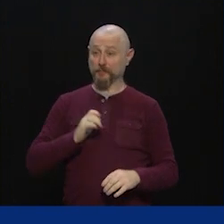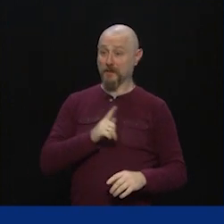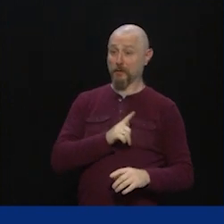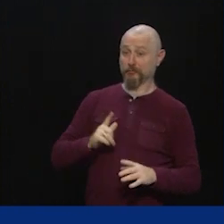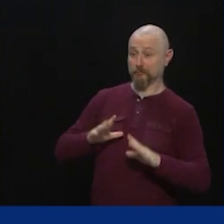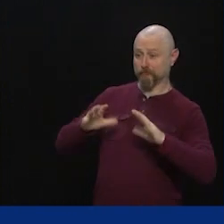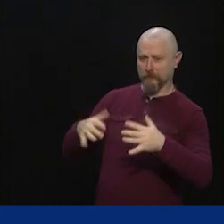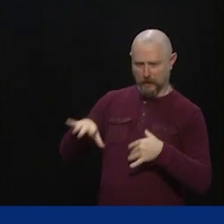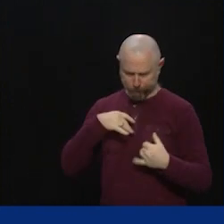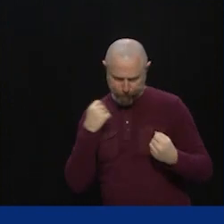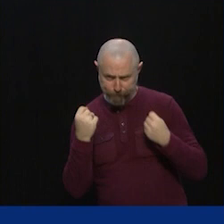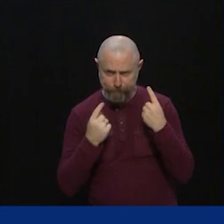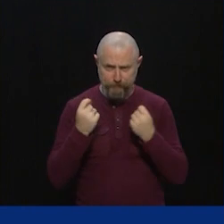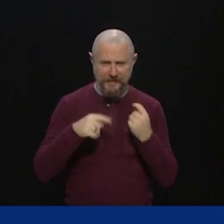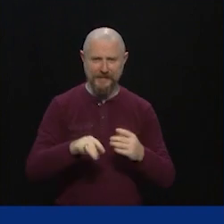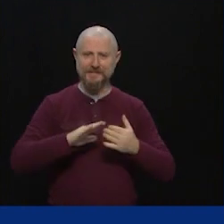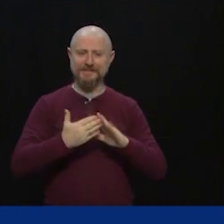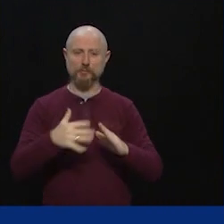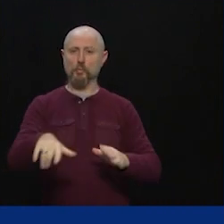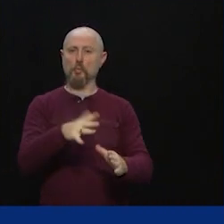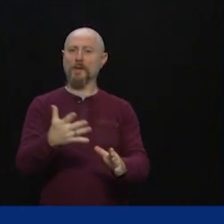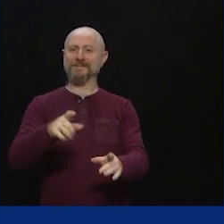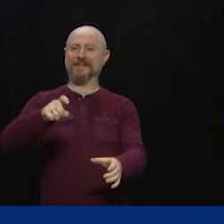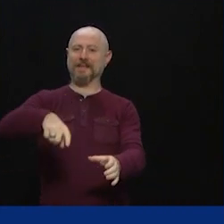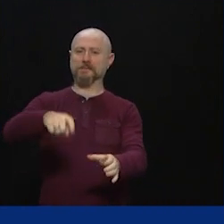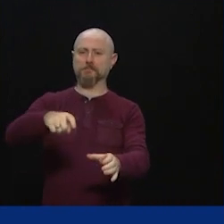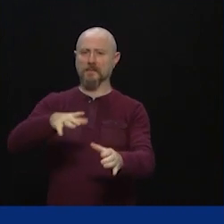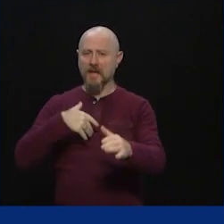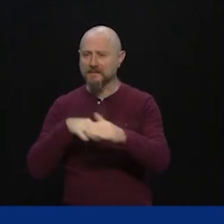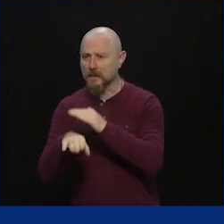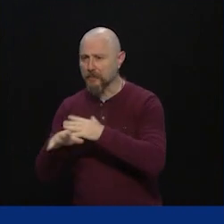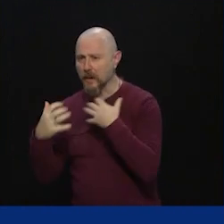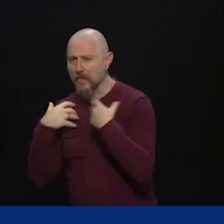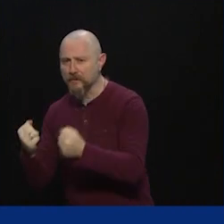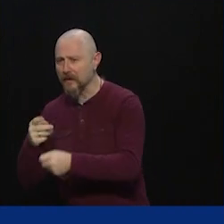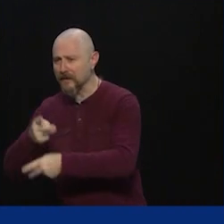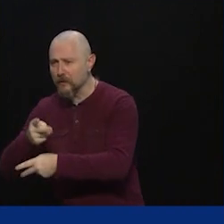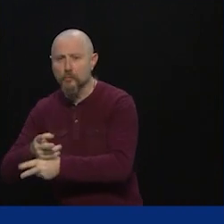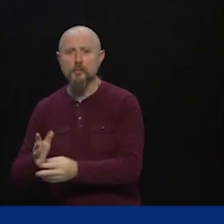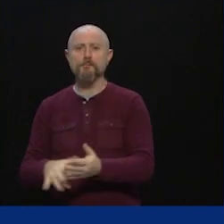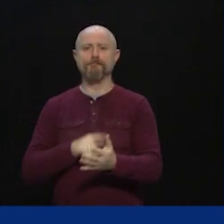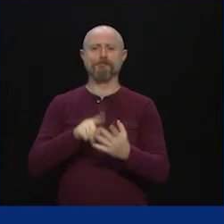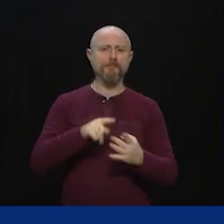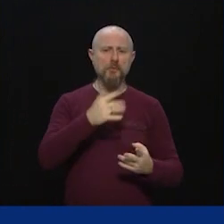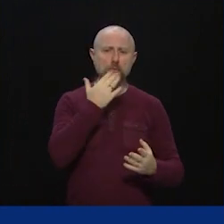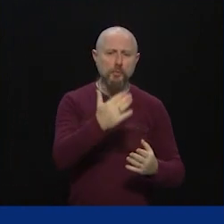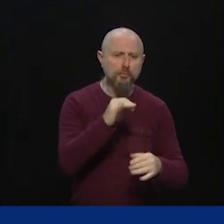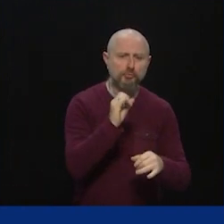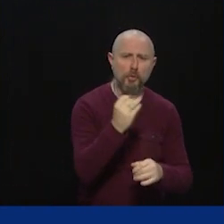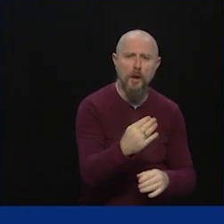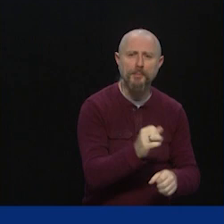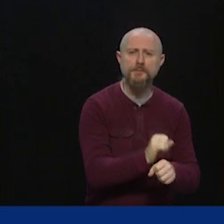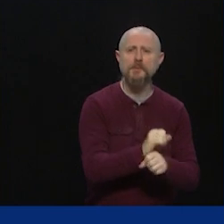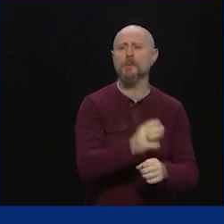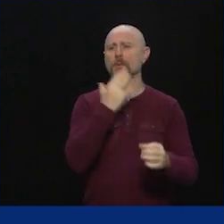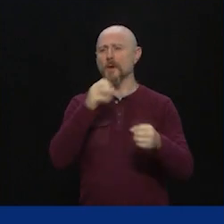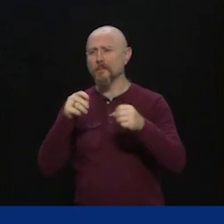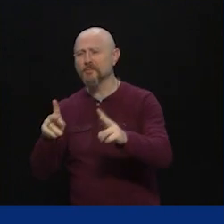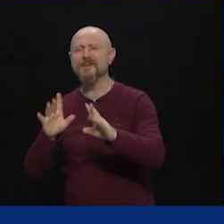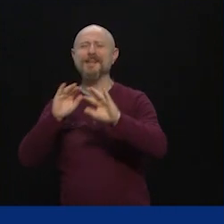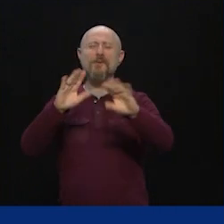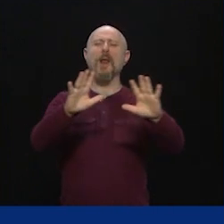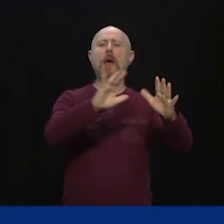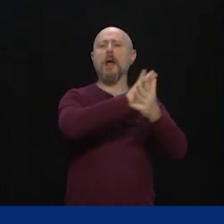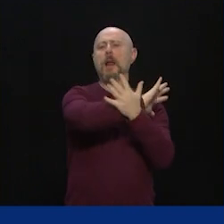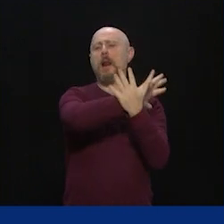fronts, accessibility to health care, good education, jobs, but great to be able to partner with you on this as well, our new mayor, Malik Evans.